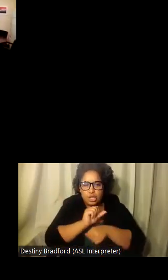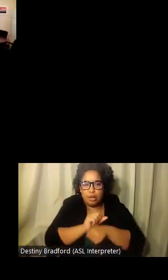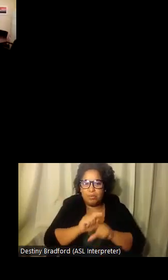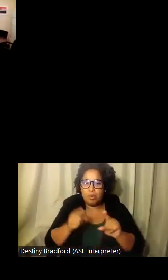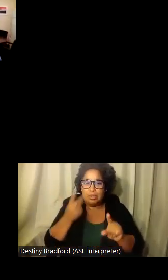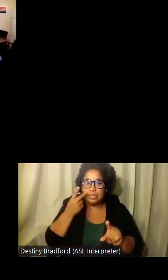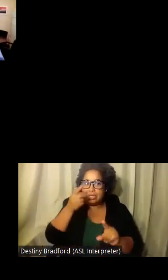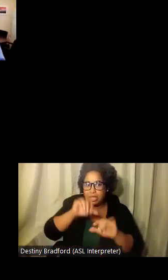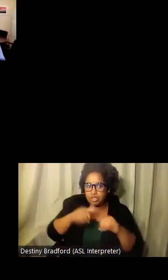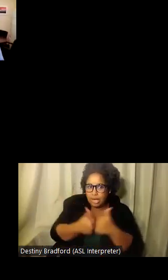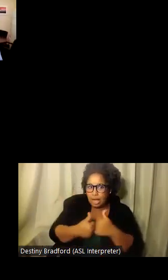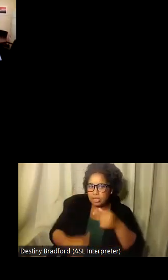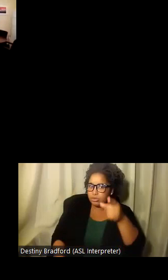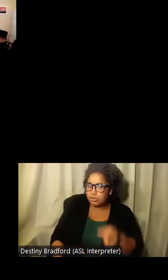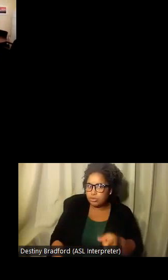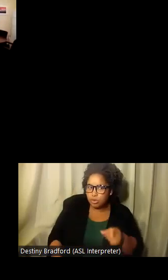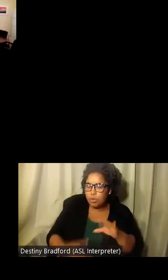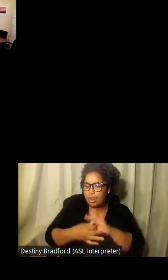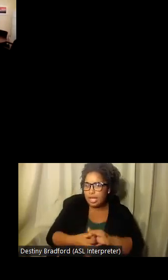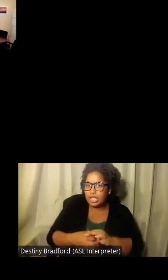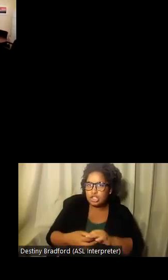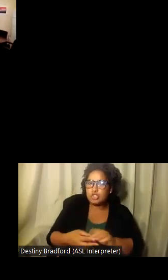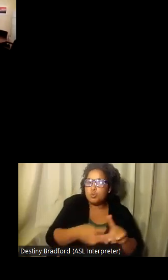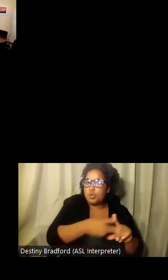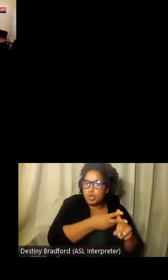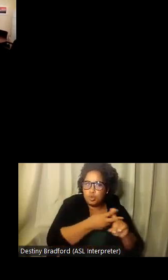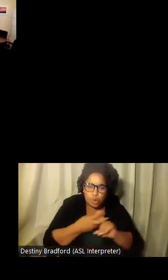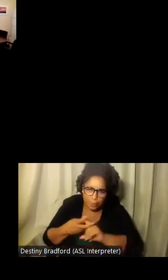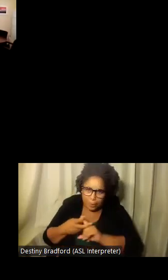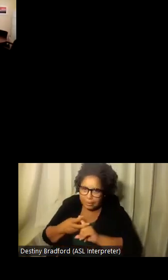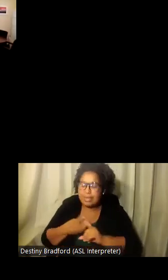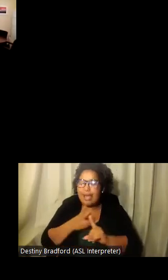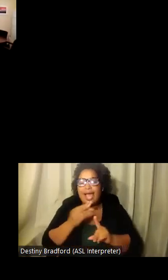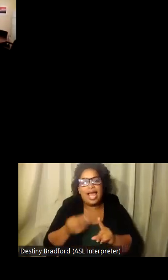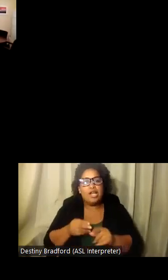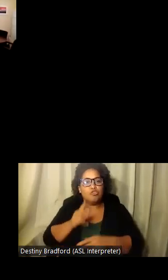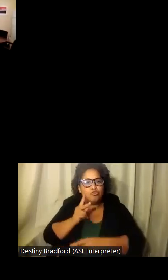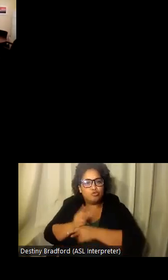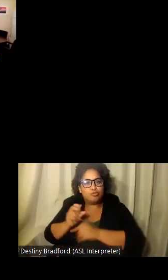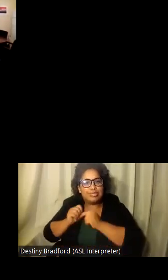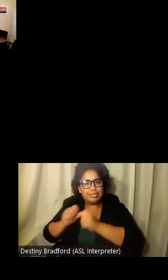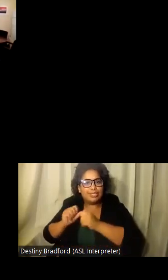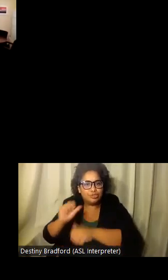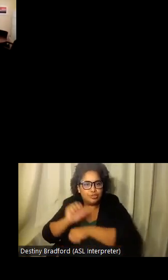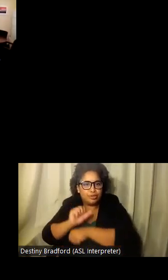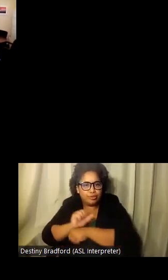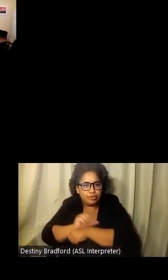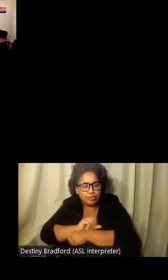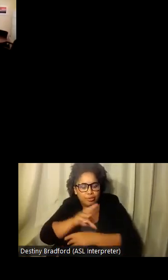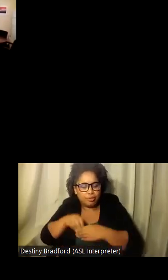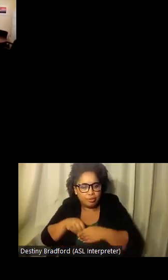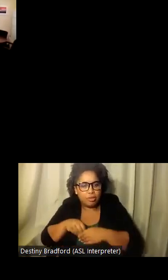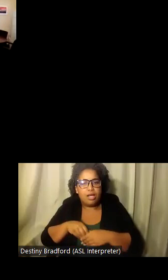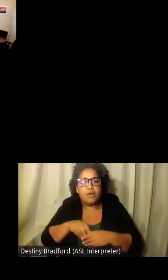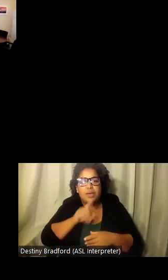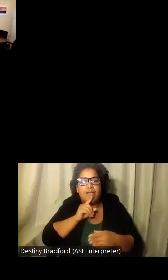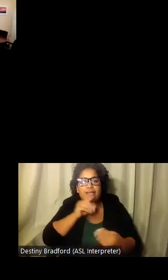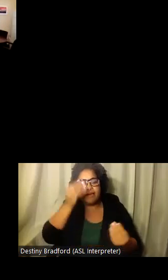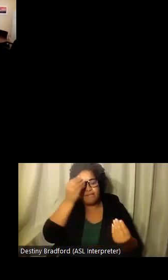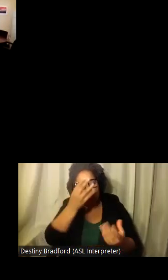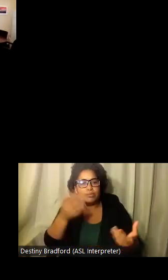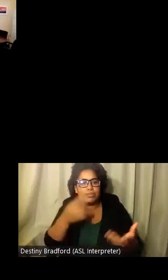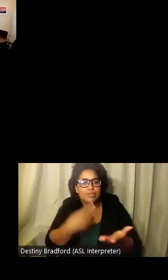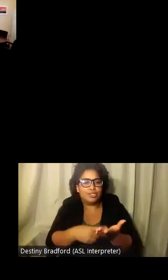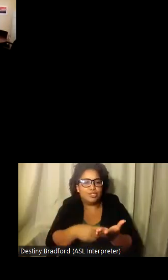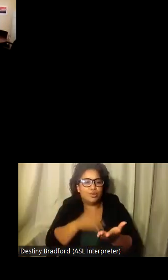that we have around recruitment and retention of direct support professionals. And likewise, it informs a conversation that we're